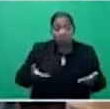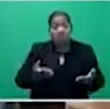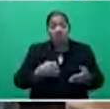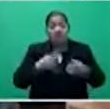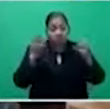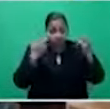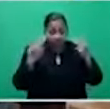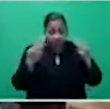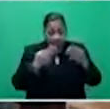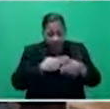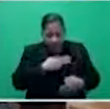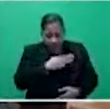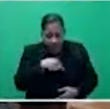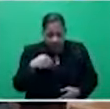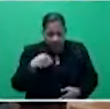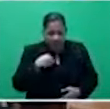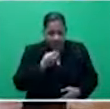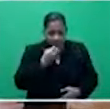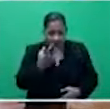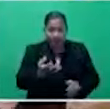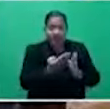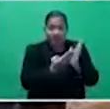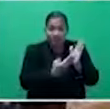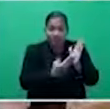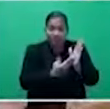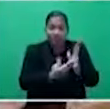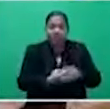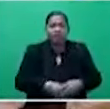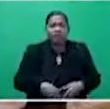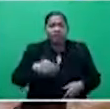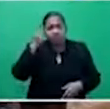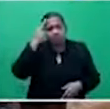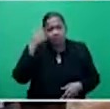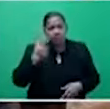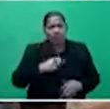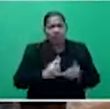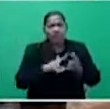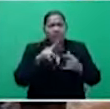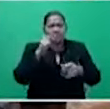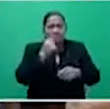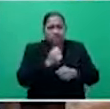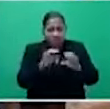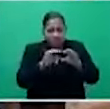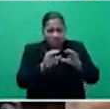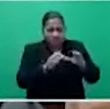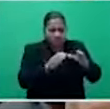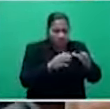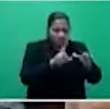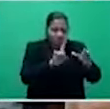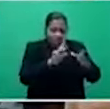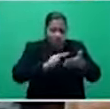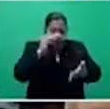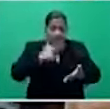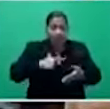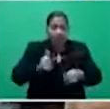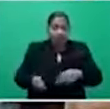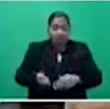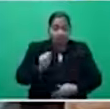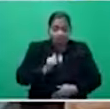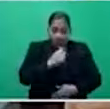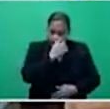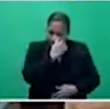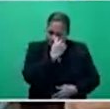also that the reason why the Seg 1 has increased is because of the fact the allowances that need to be